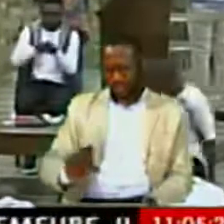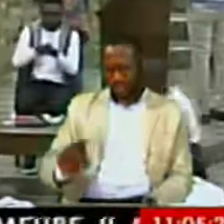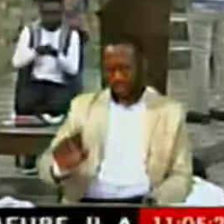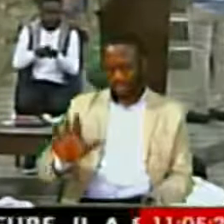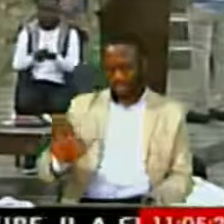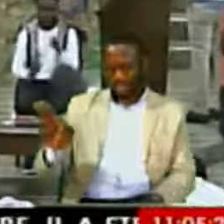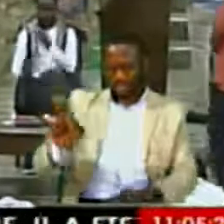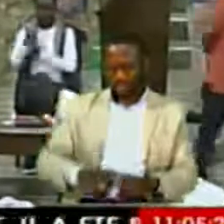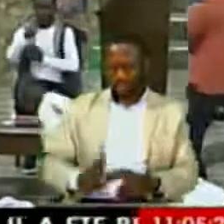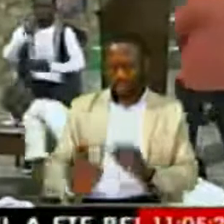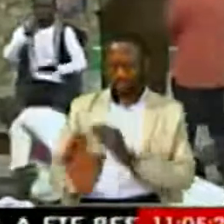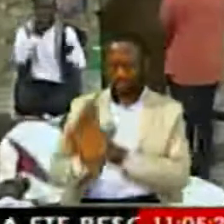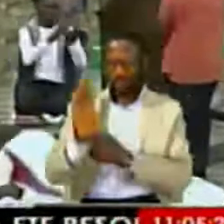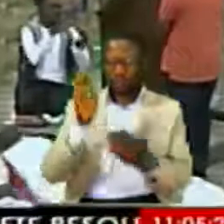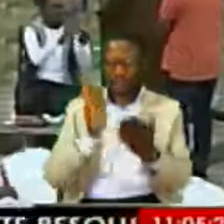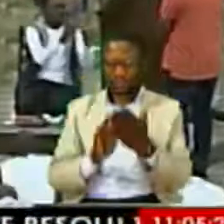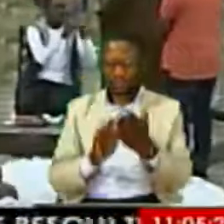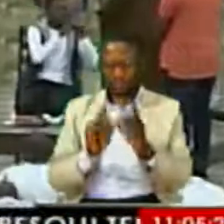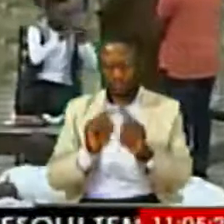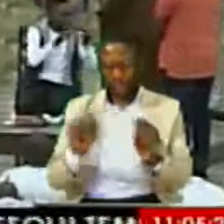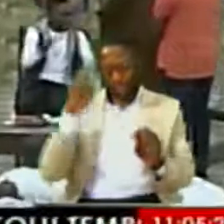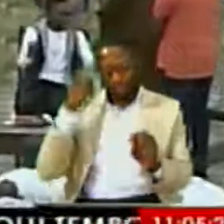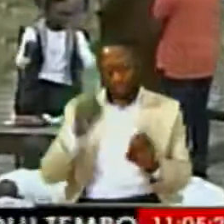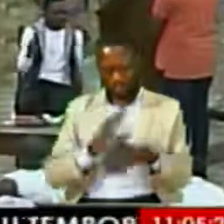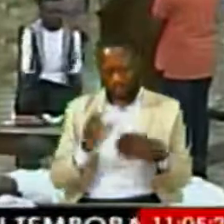My God, be blessed for this.